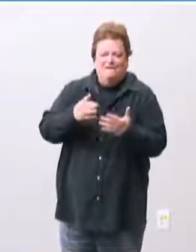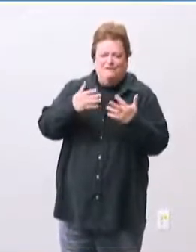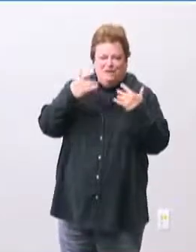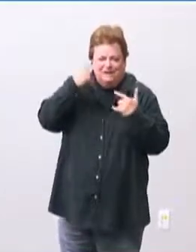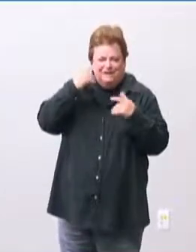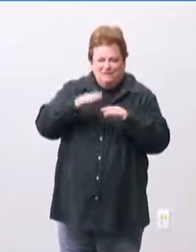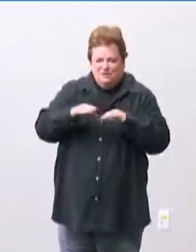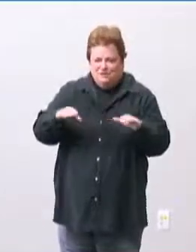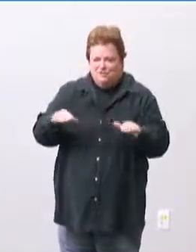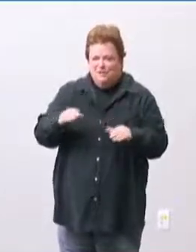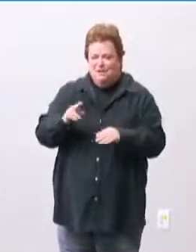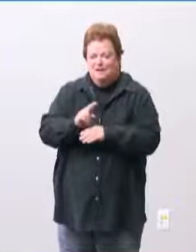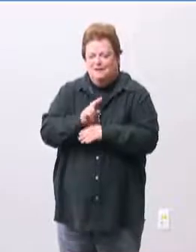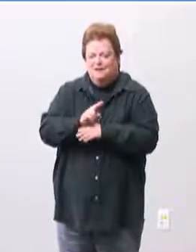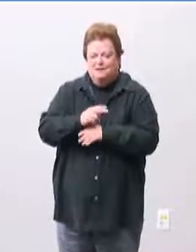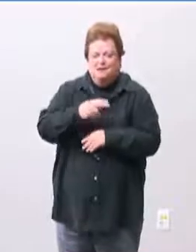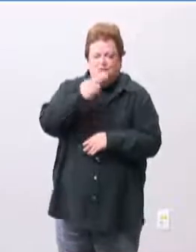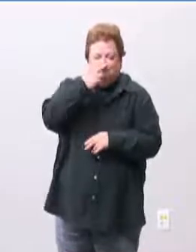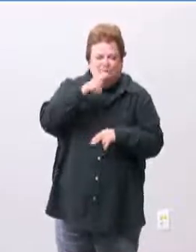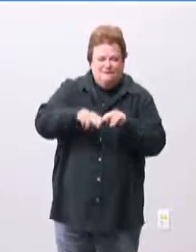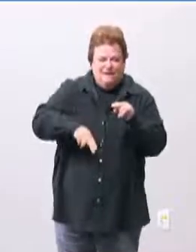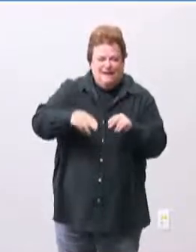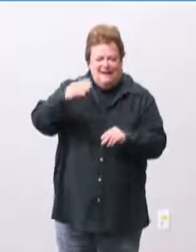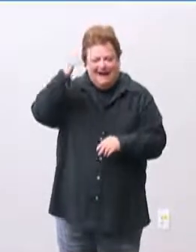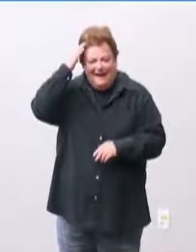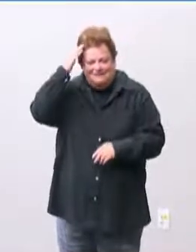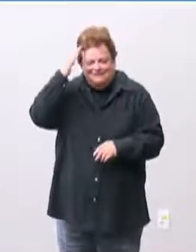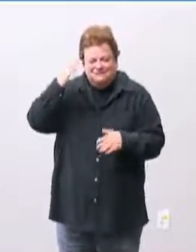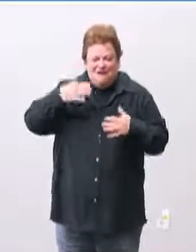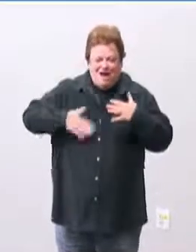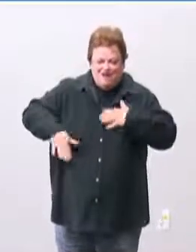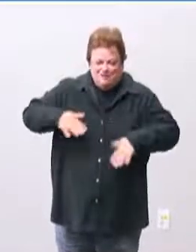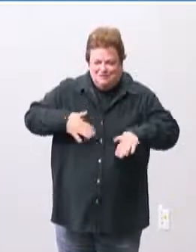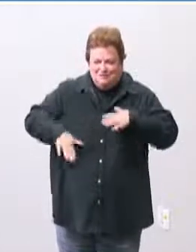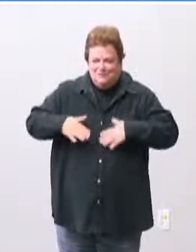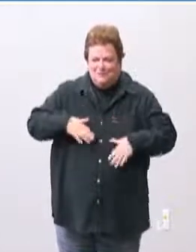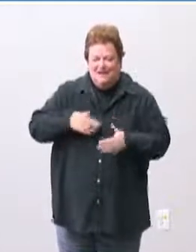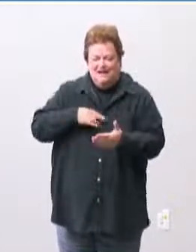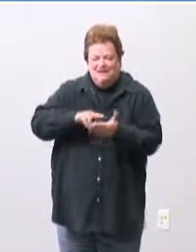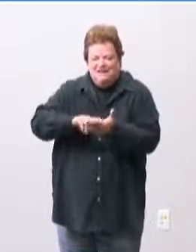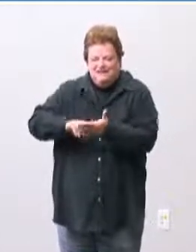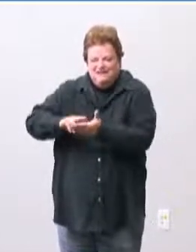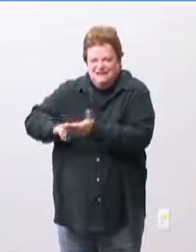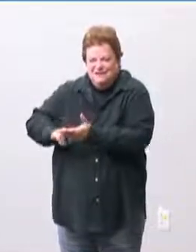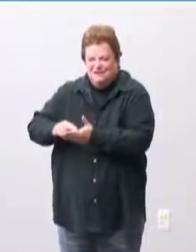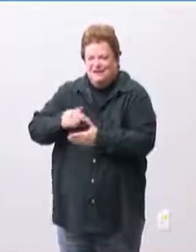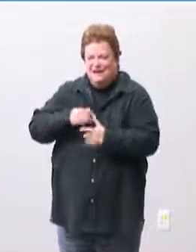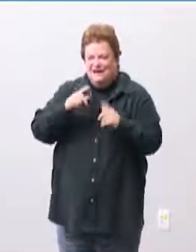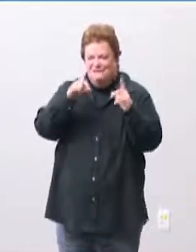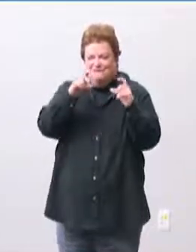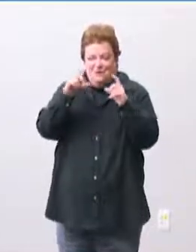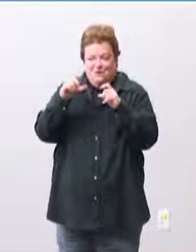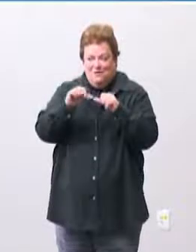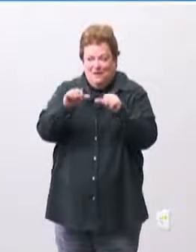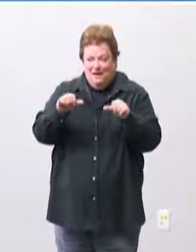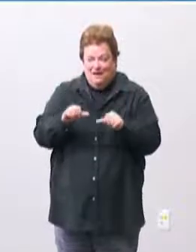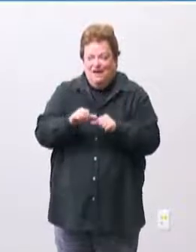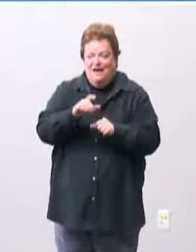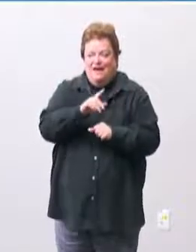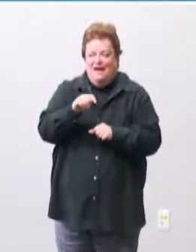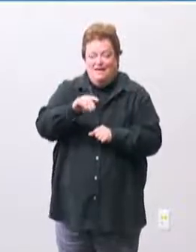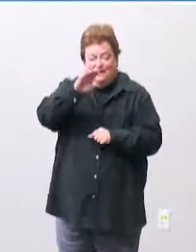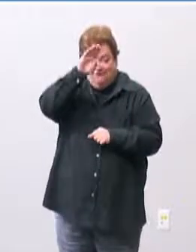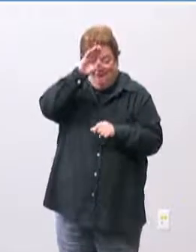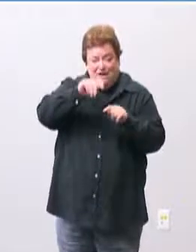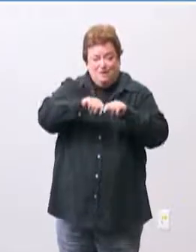fun hats and costumes. There were sticker table. There was a photo area, and the Lincoln Fire Department provided tours